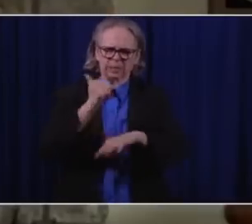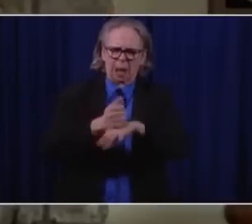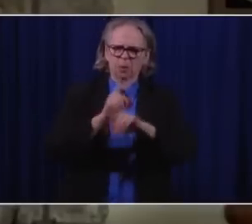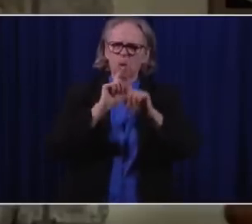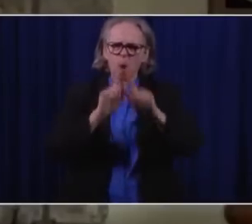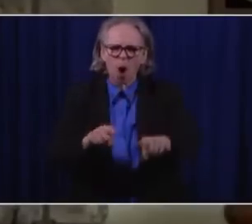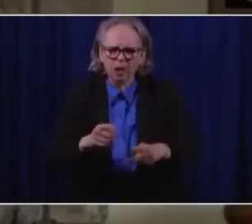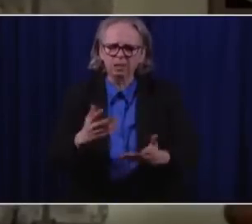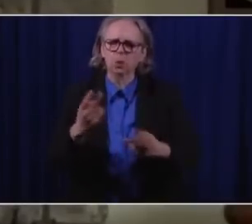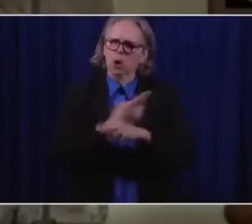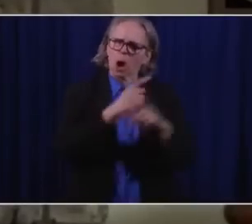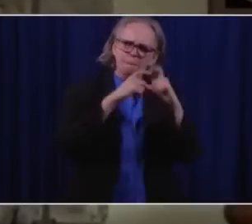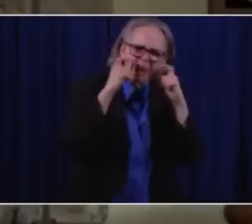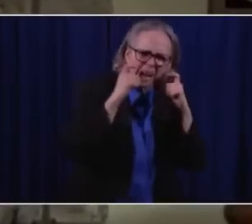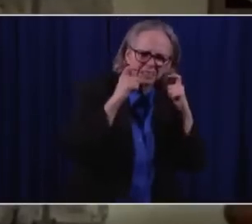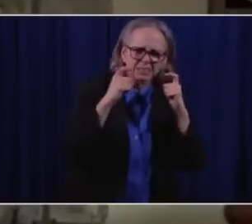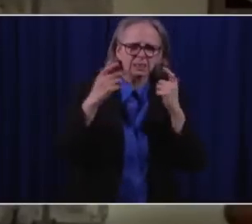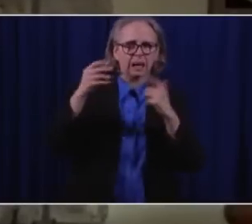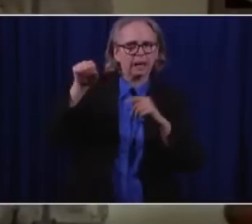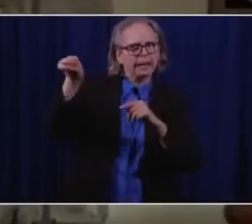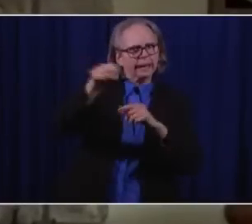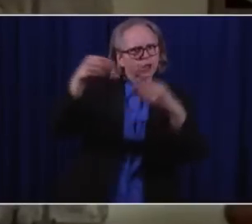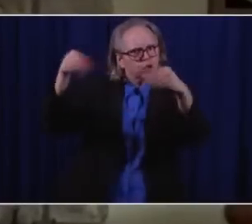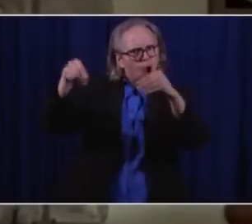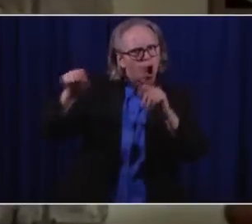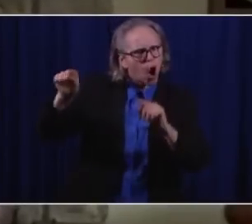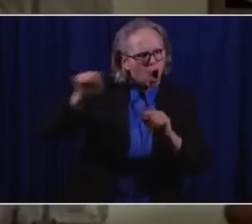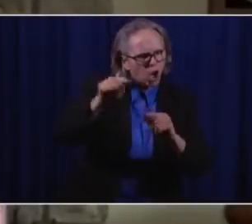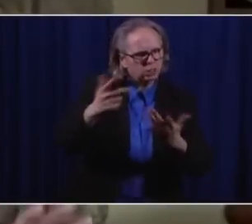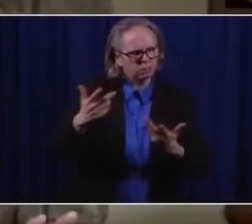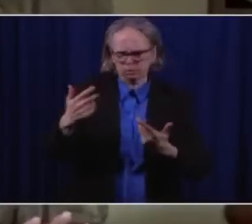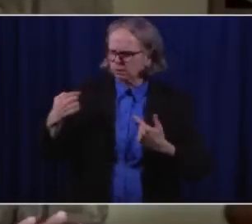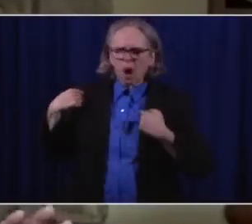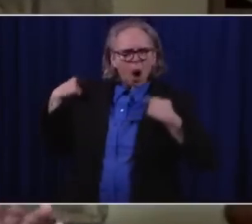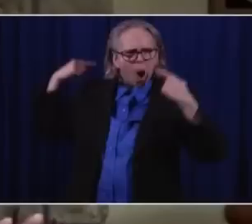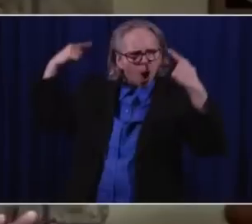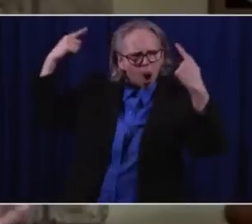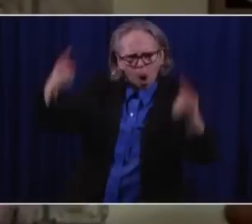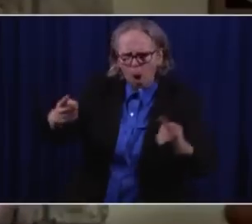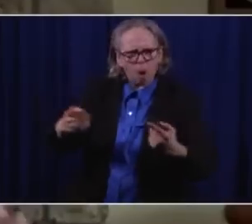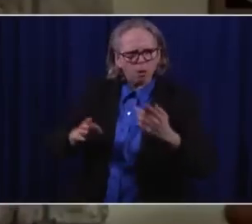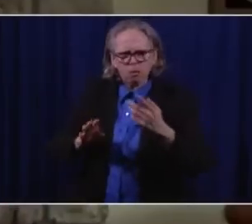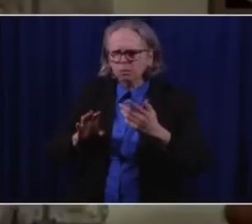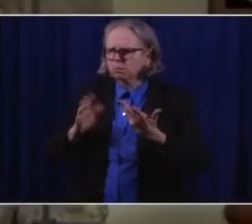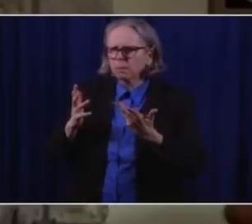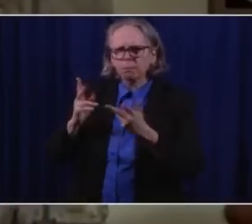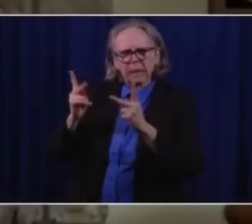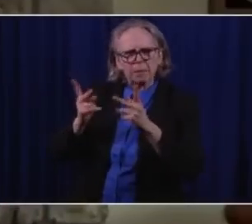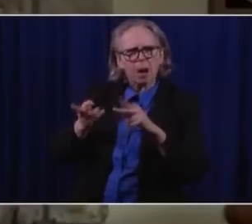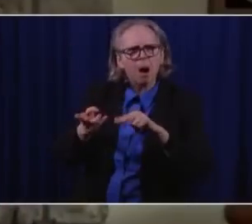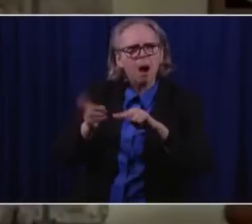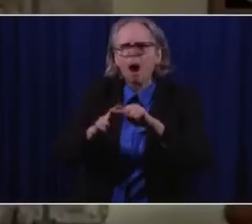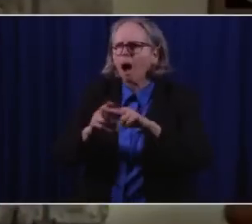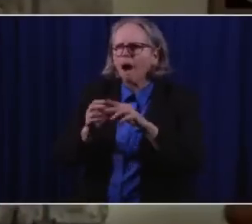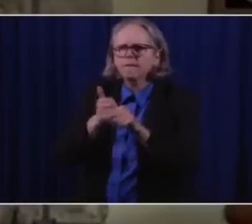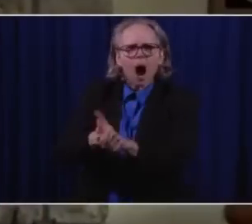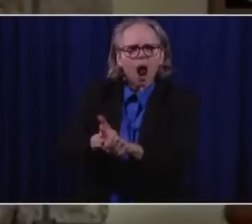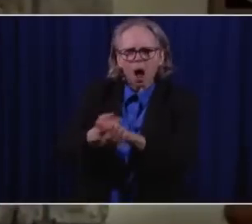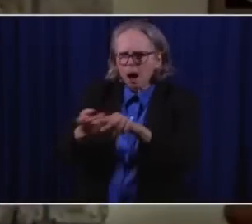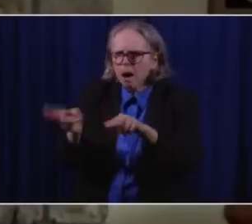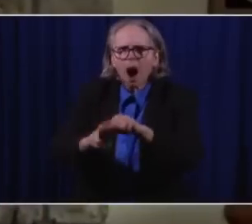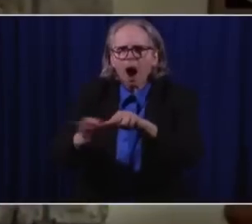shot up. We've seen it go up dramatically, and that's great. We've said you got to be very, very careful with